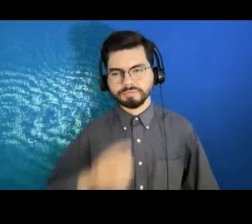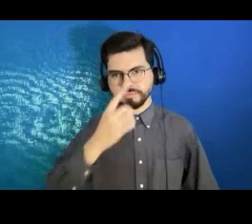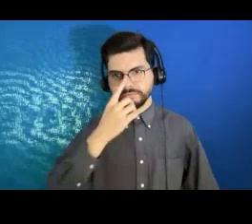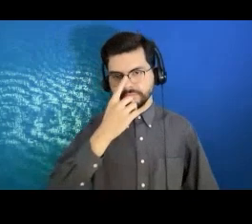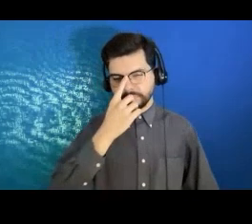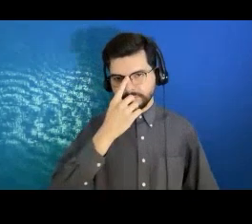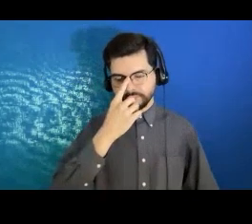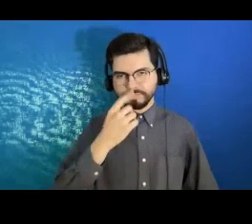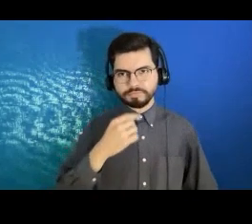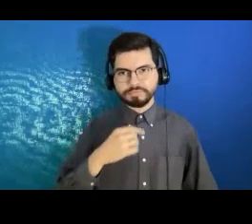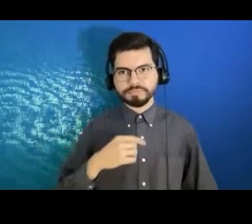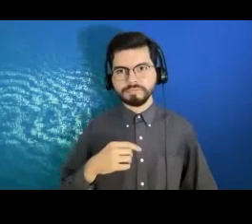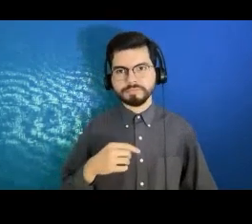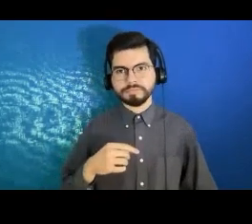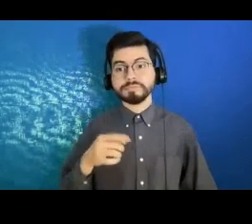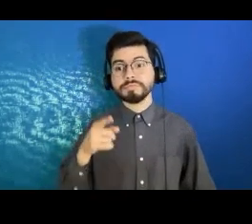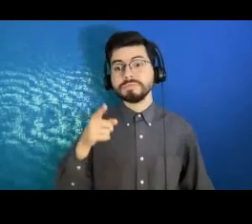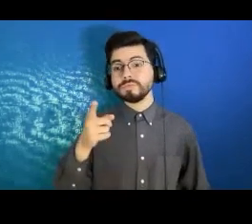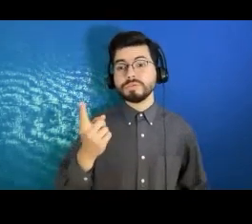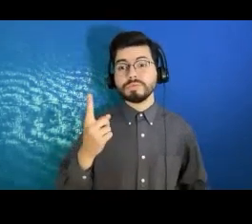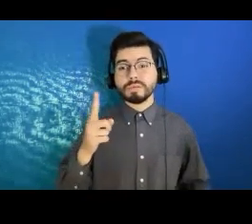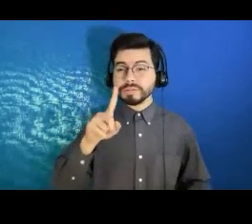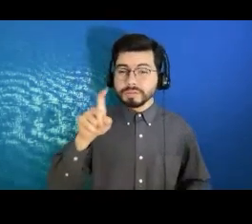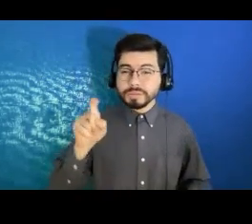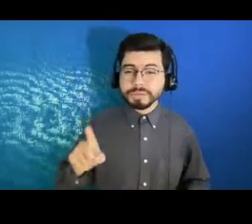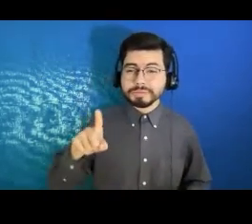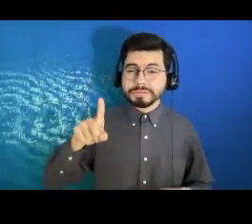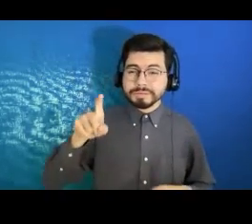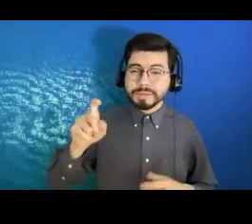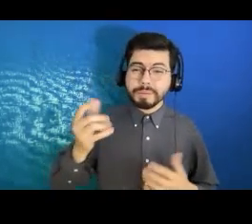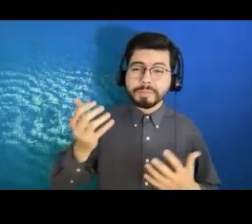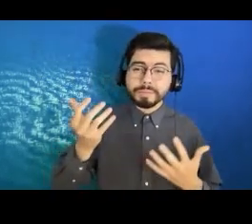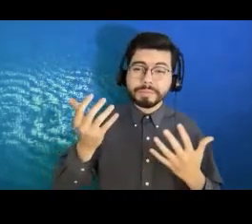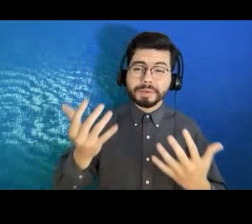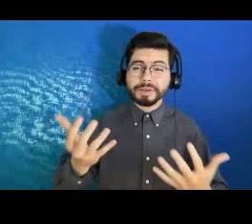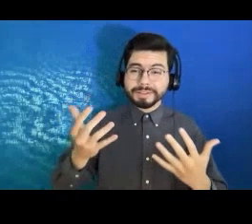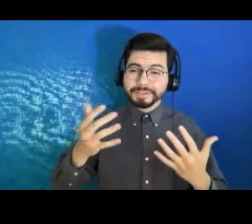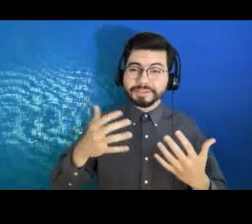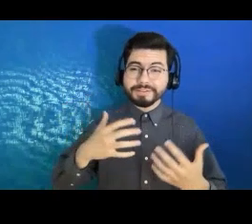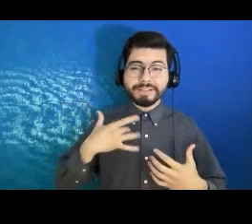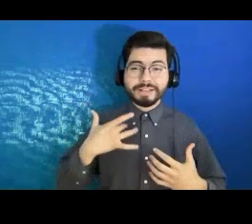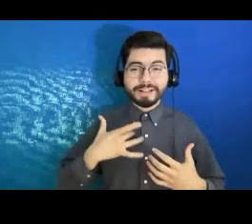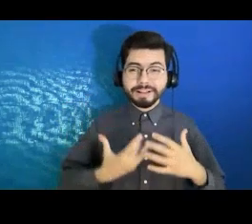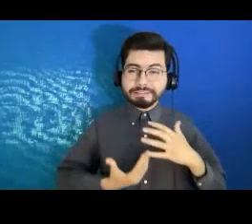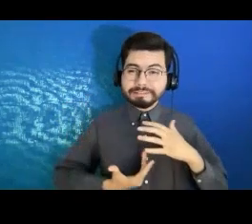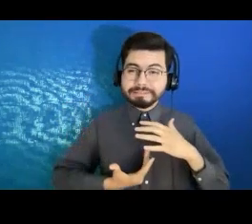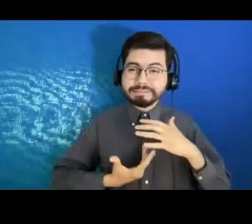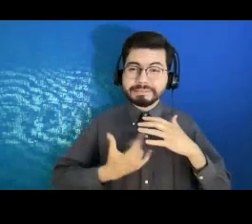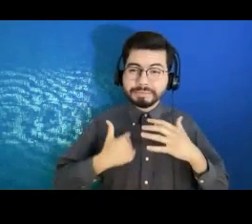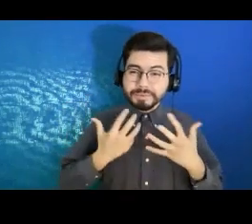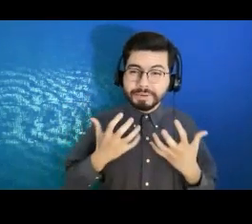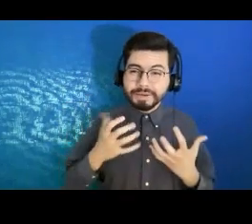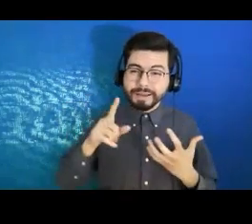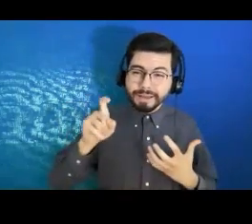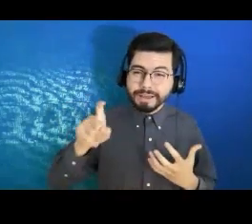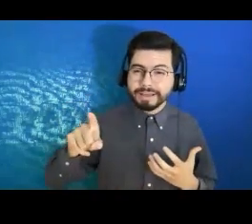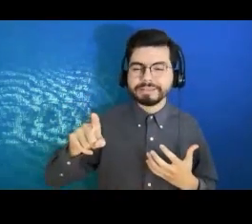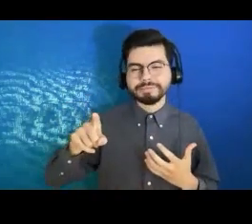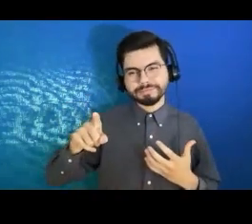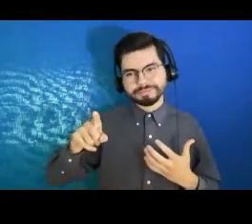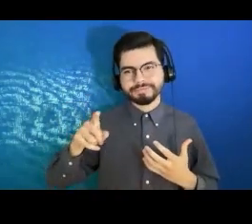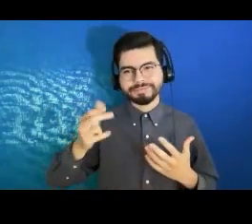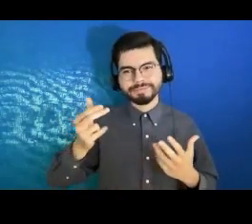If you have a burning question for that, you could probably pick him up over here on the side. So flag him